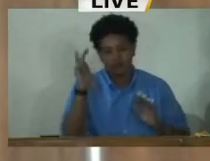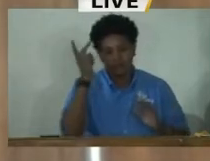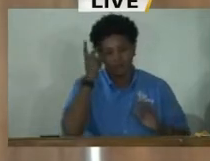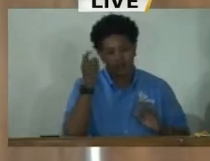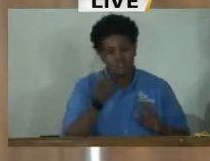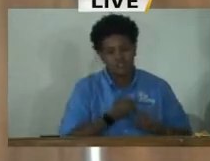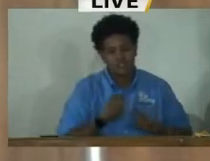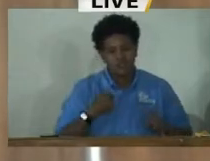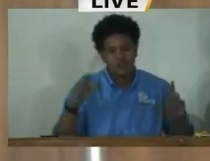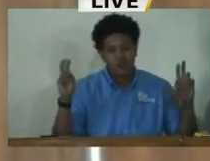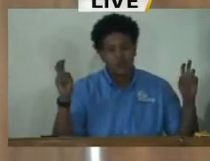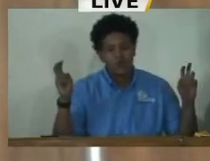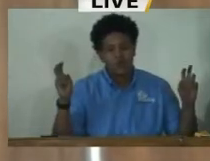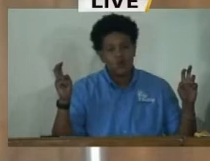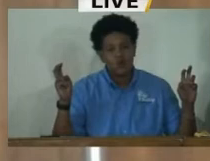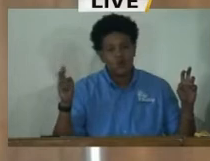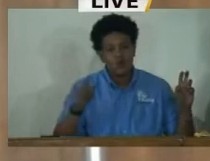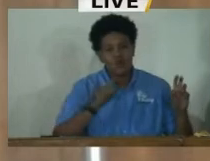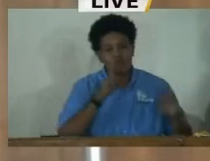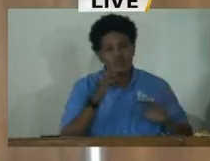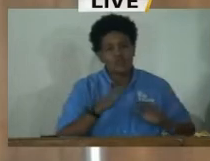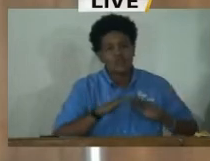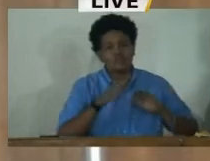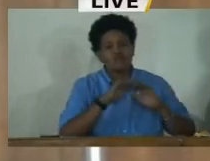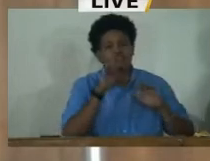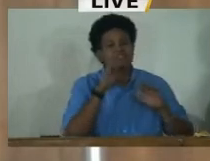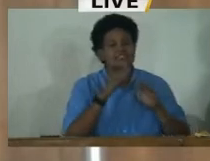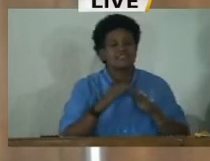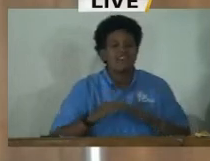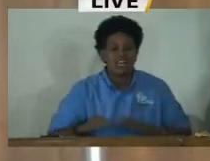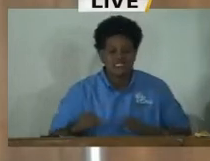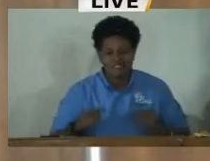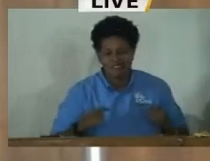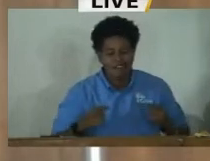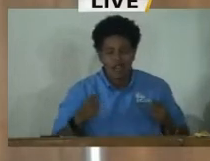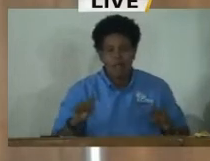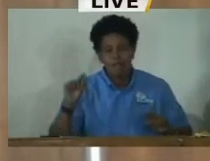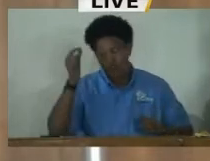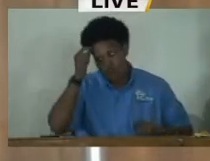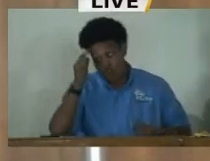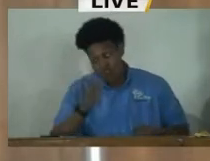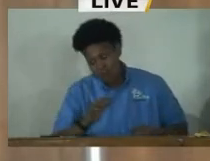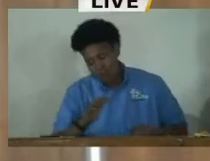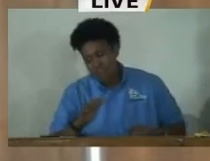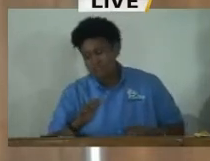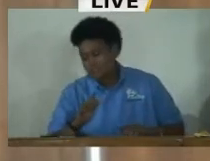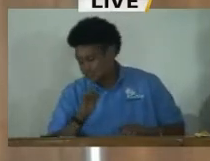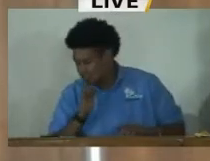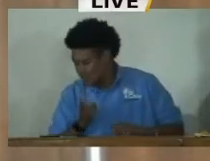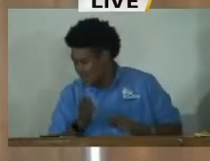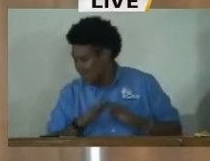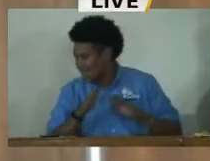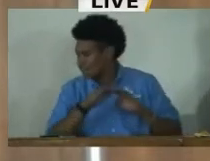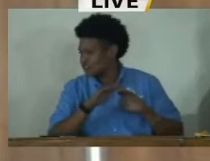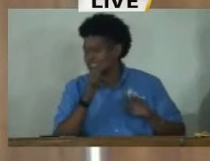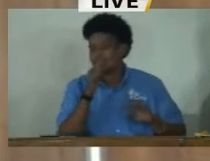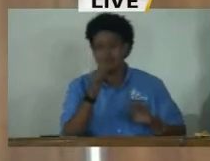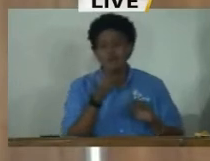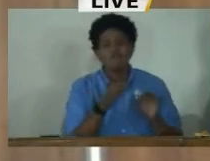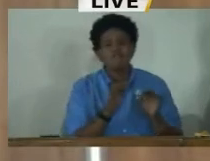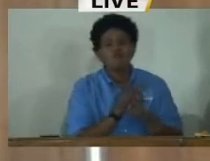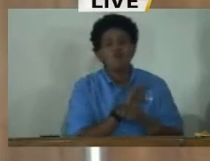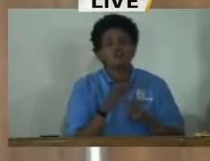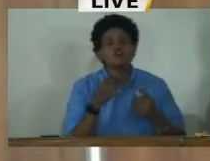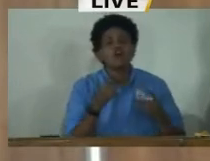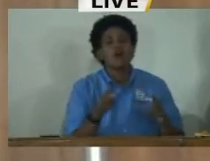politics, and I quote, is increasingly divisive, and governments are increasingly dysfunctional, leading